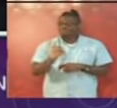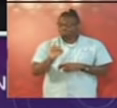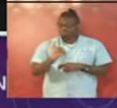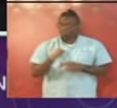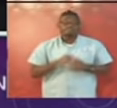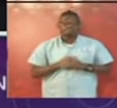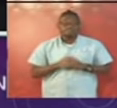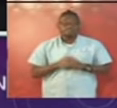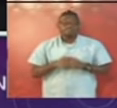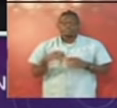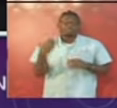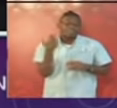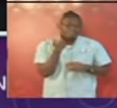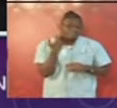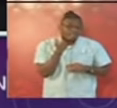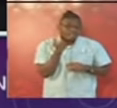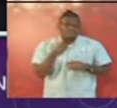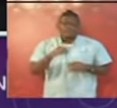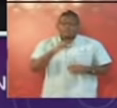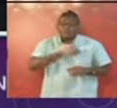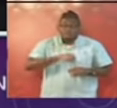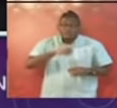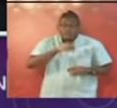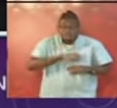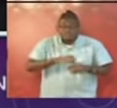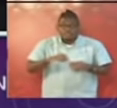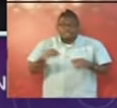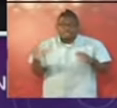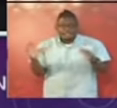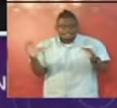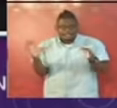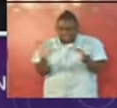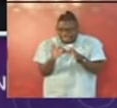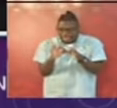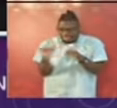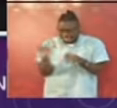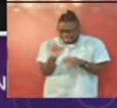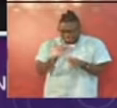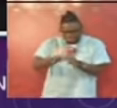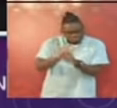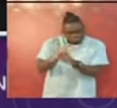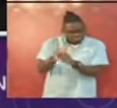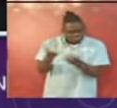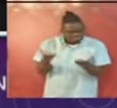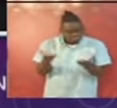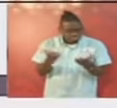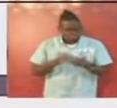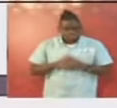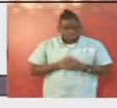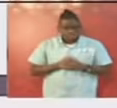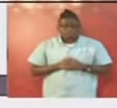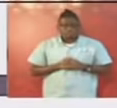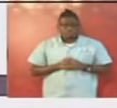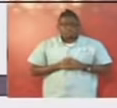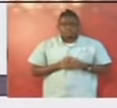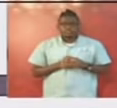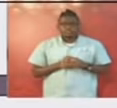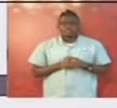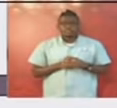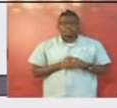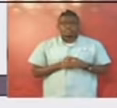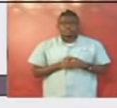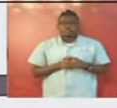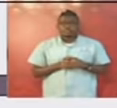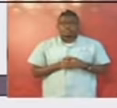or shortness of breath that would have been associated with most patients initially, at least with COVID-19, although we know it's a protein